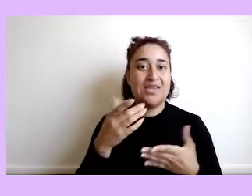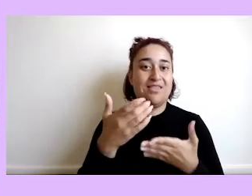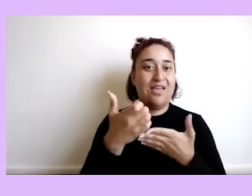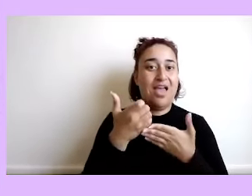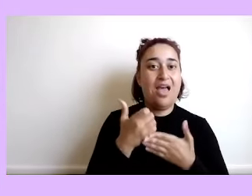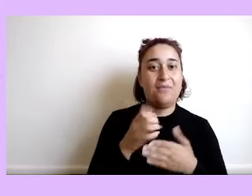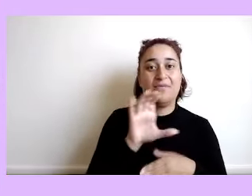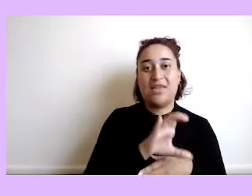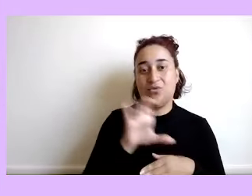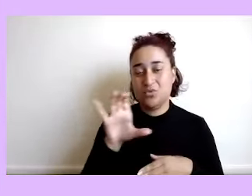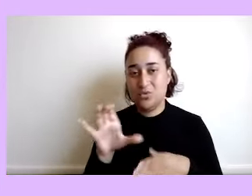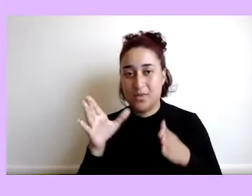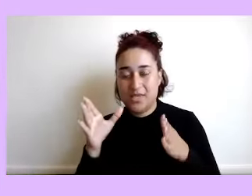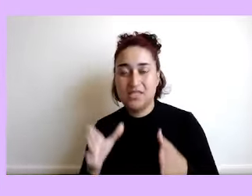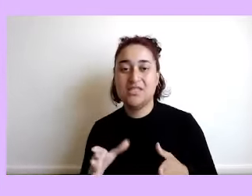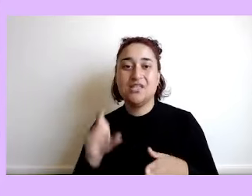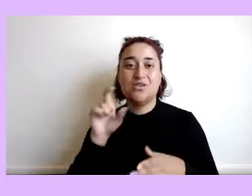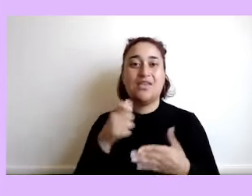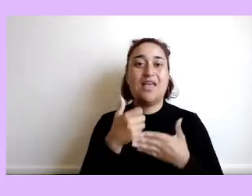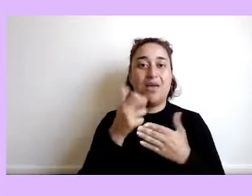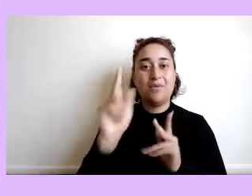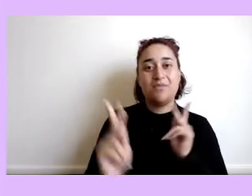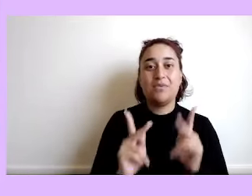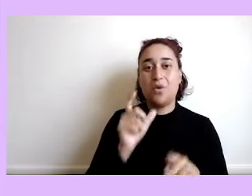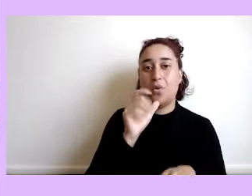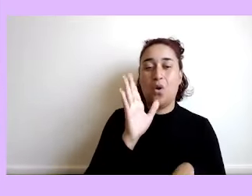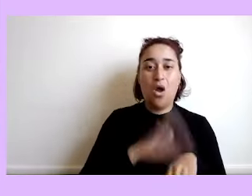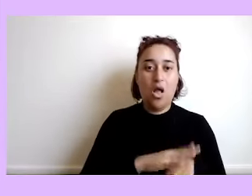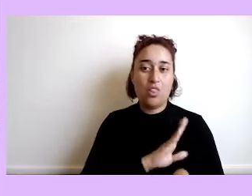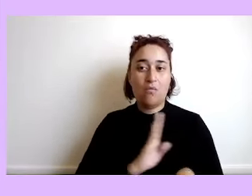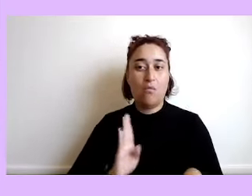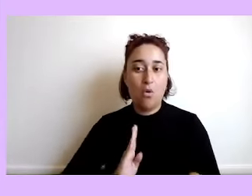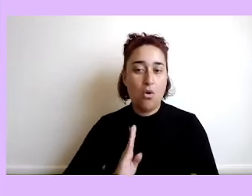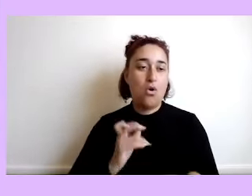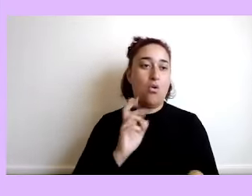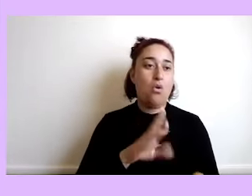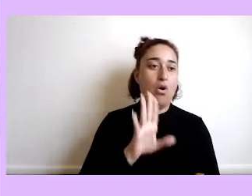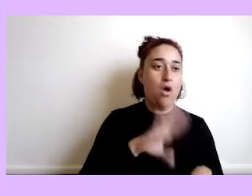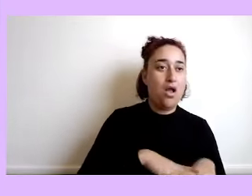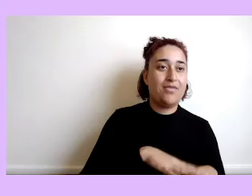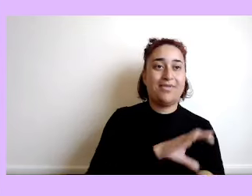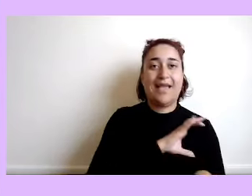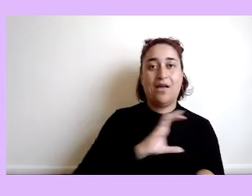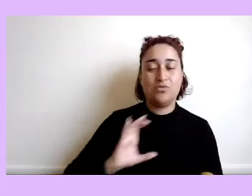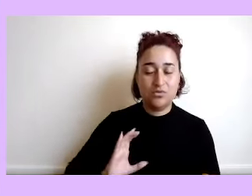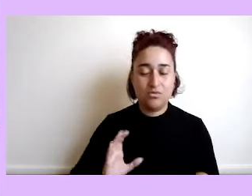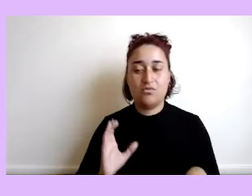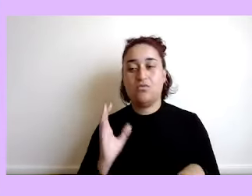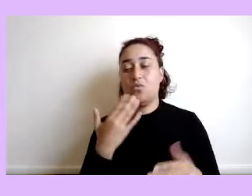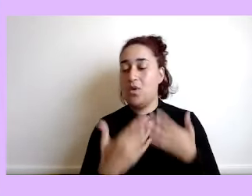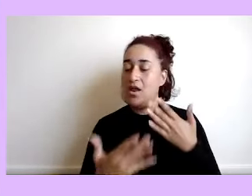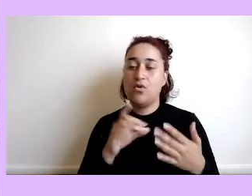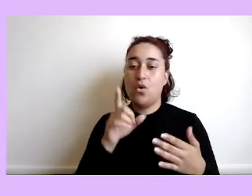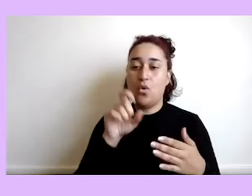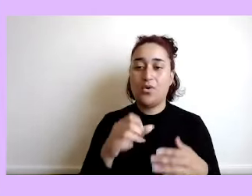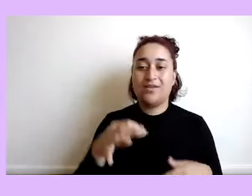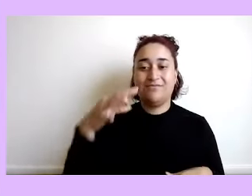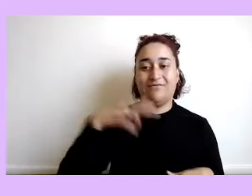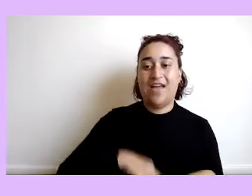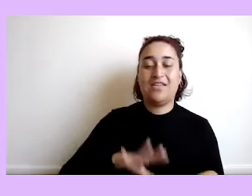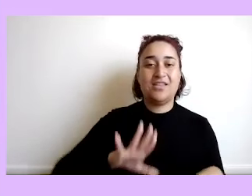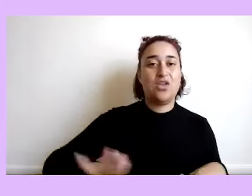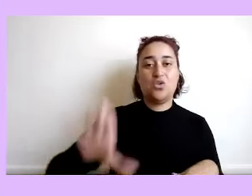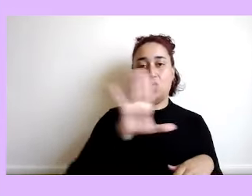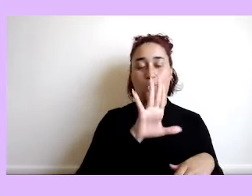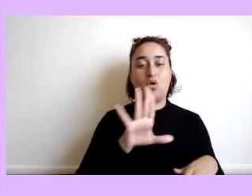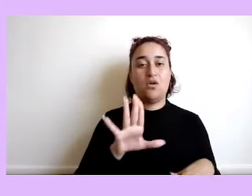need the help of people who are on the board of this and that, or on the council of this and that, who can validate your presence.